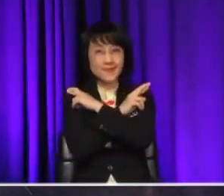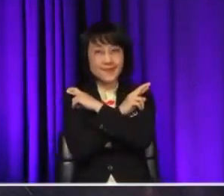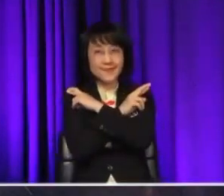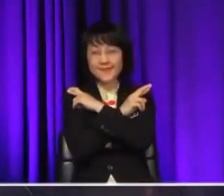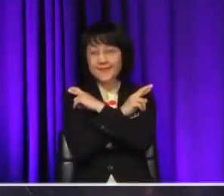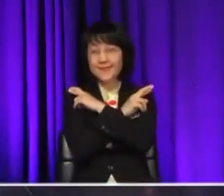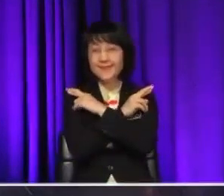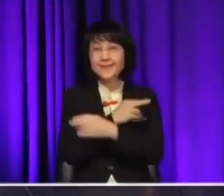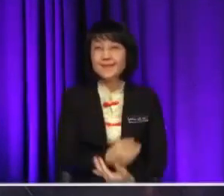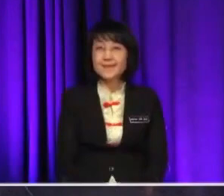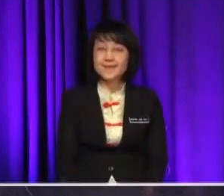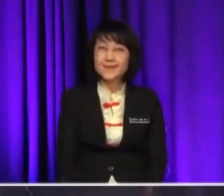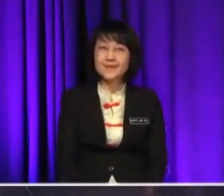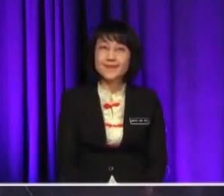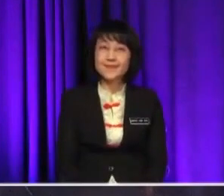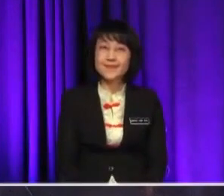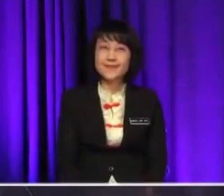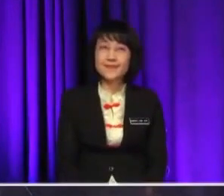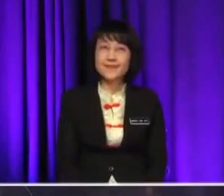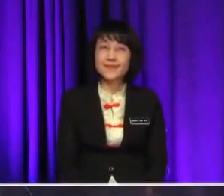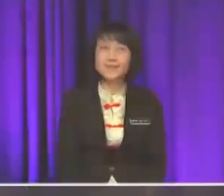Form on DidikTV KPM.